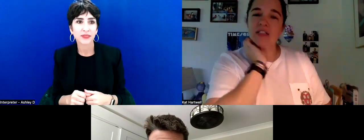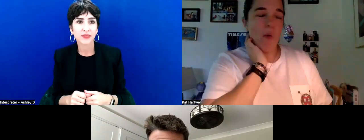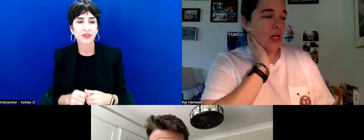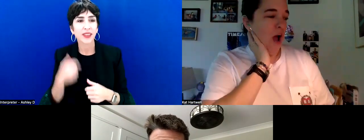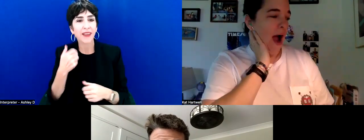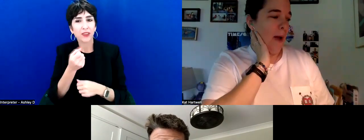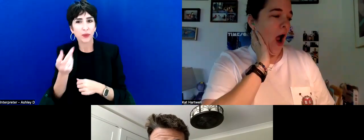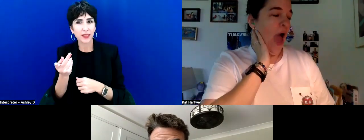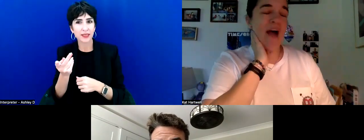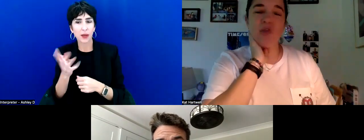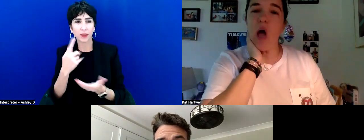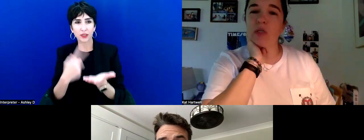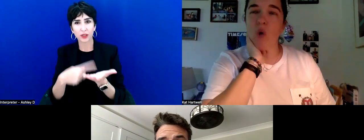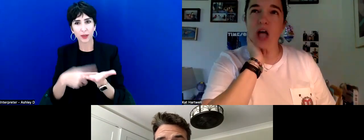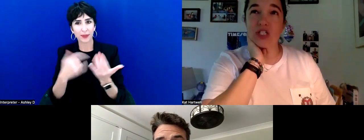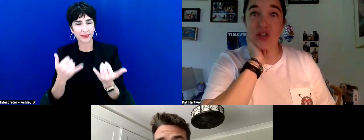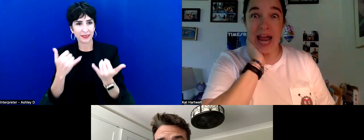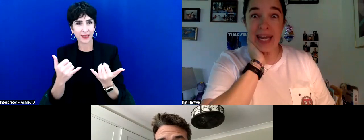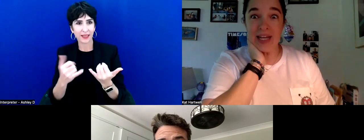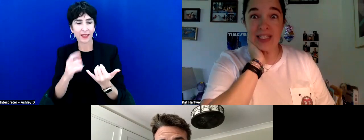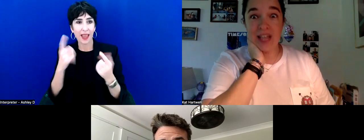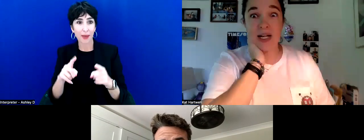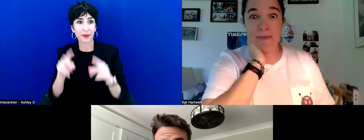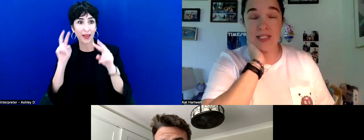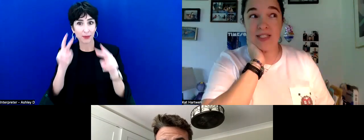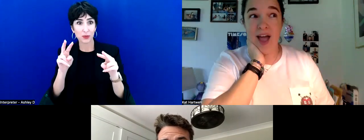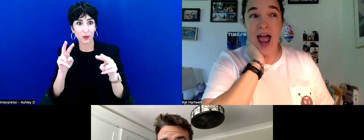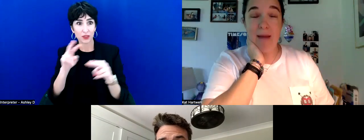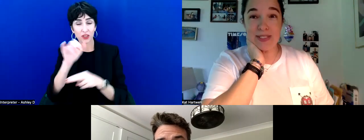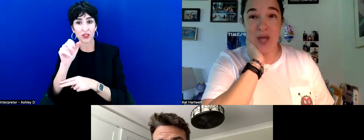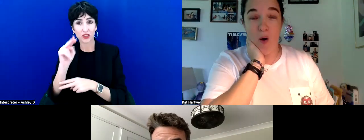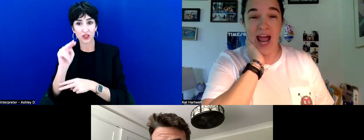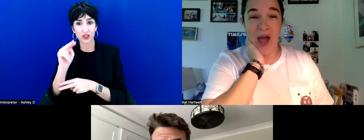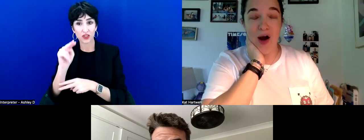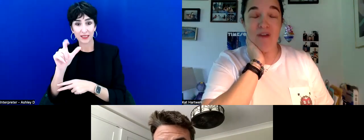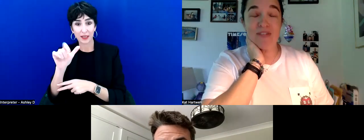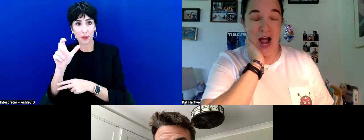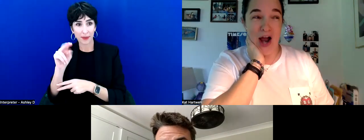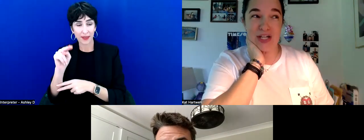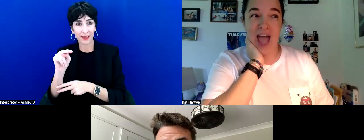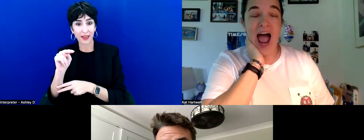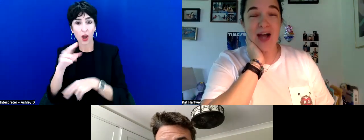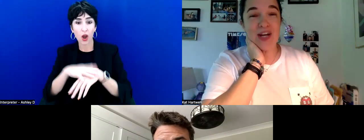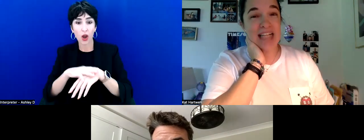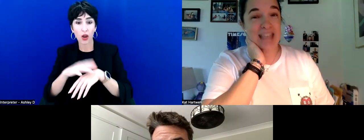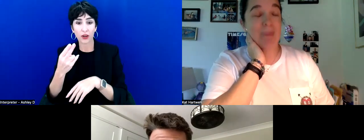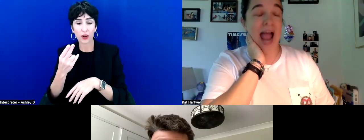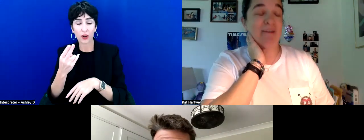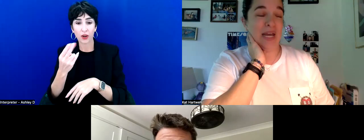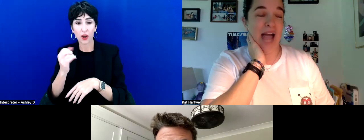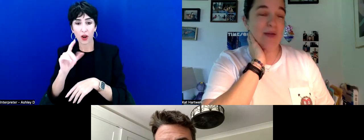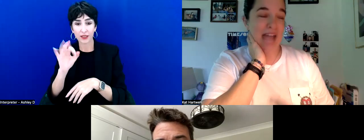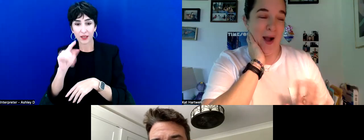couple things I want to talk about after I was watching John Silliman episode on Heart of Stars, I could not